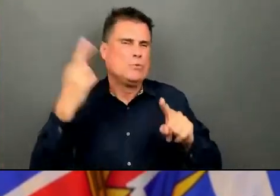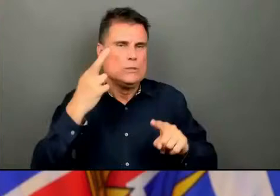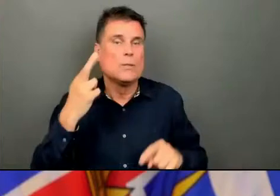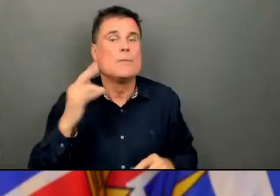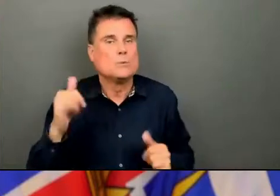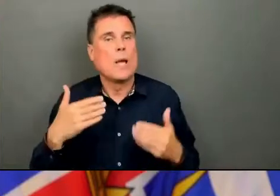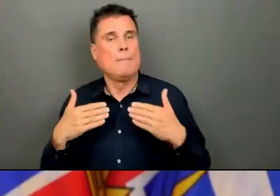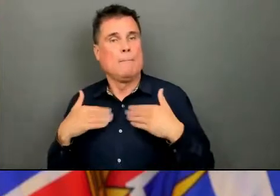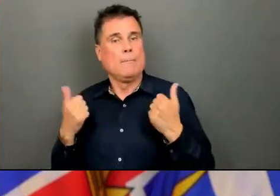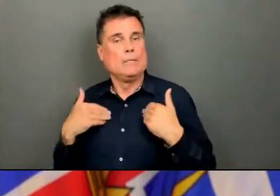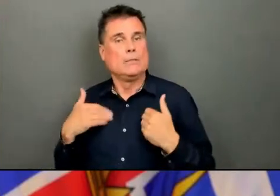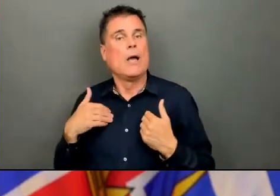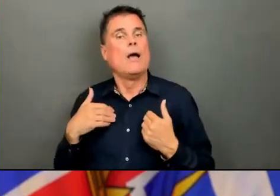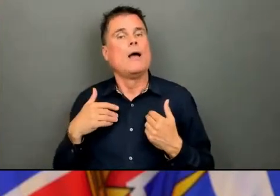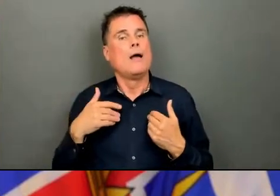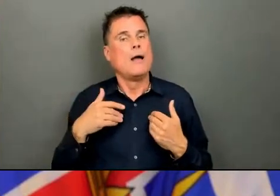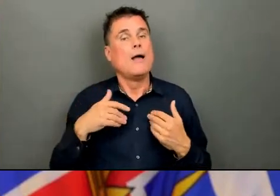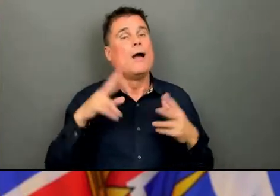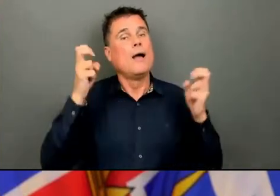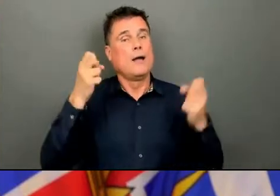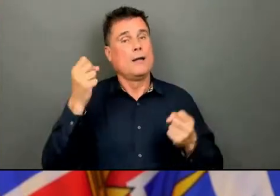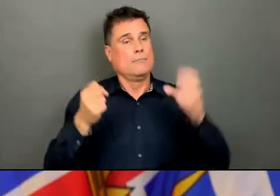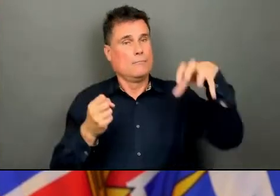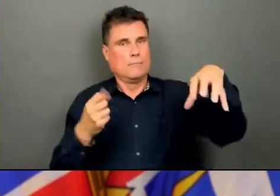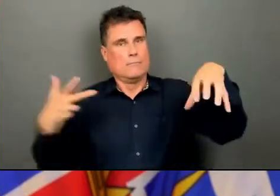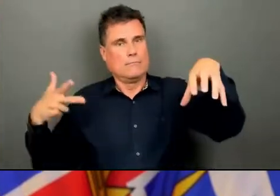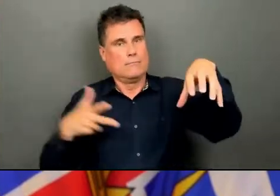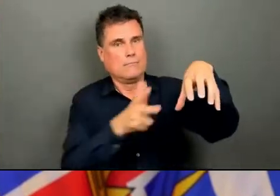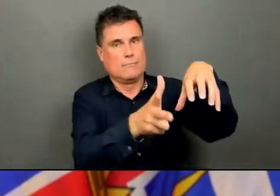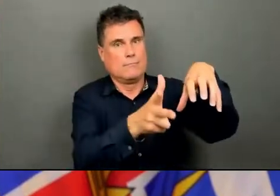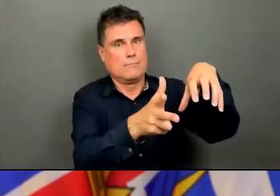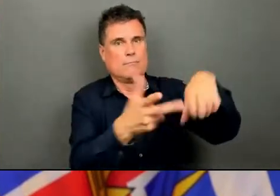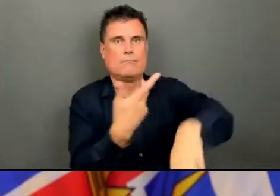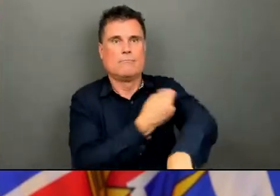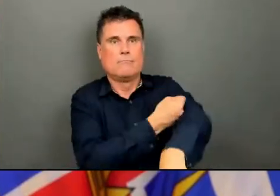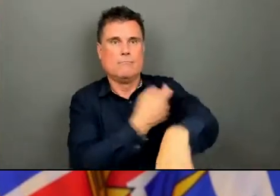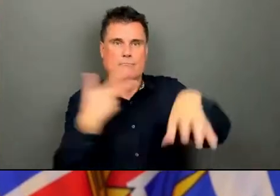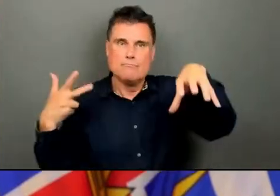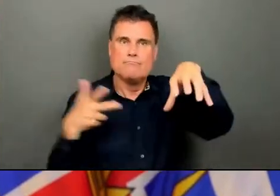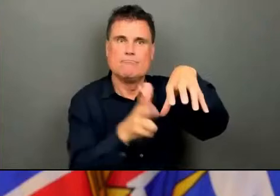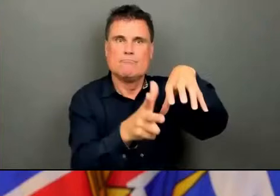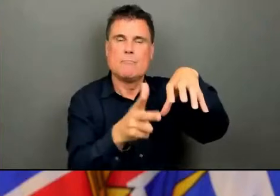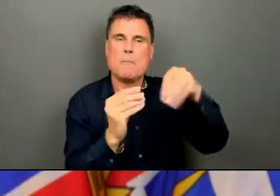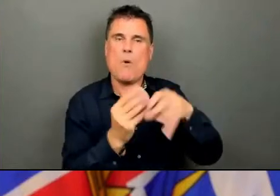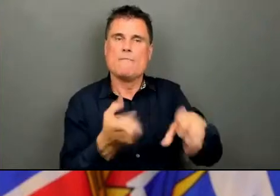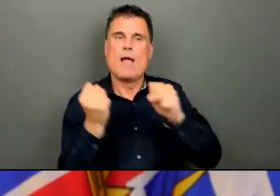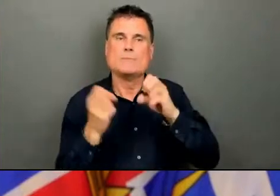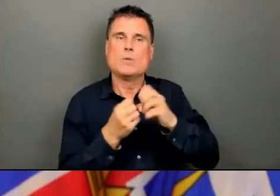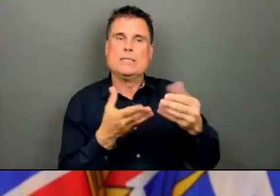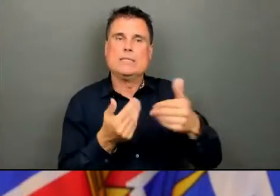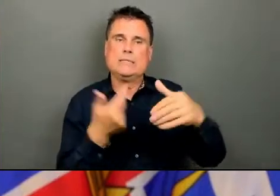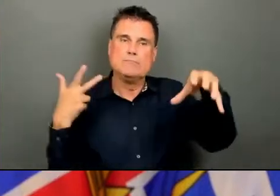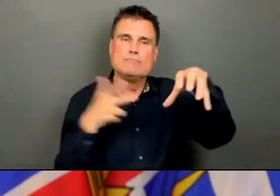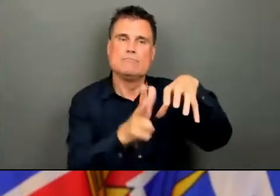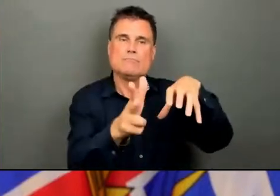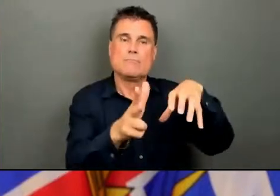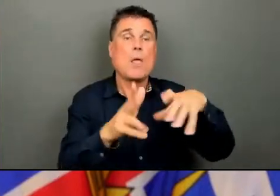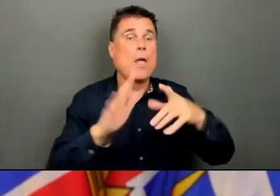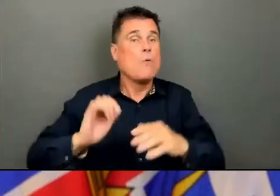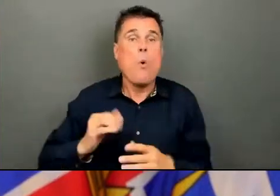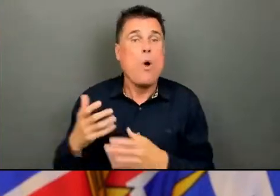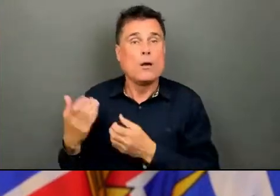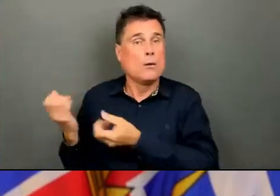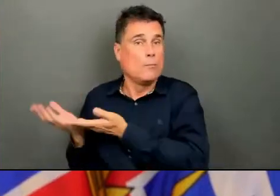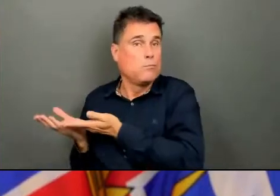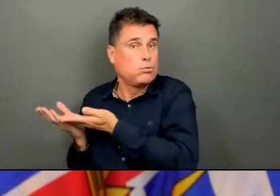drive-through, bringing pop-up clinics to smaller communities. And there's some really great ones being done with the BC Automobile